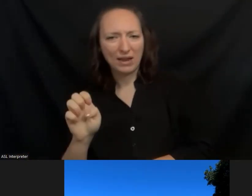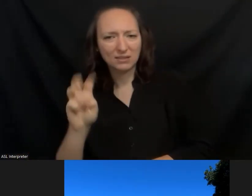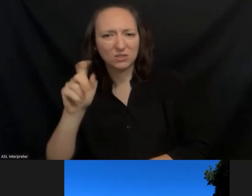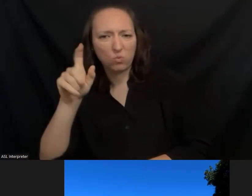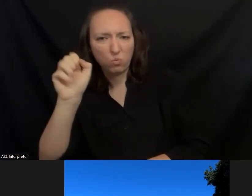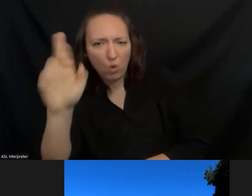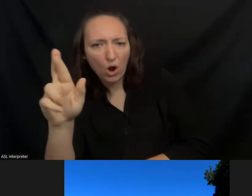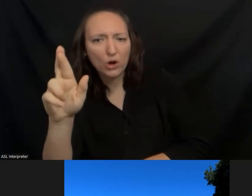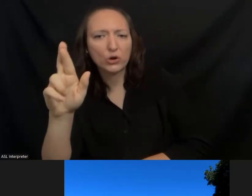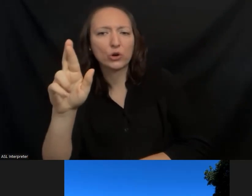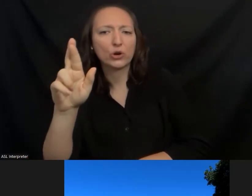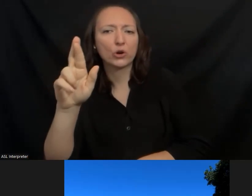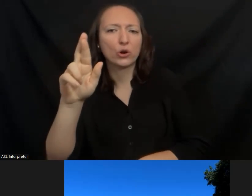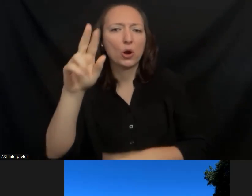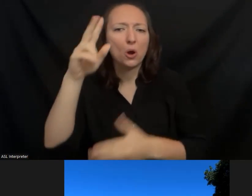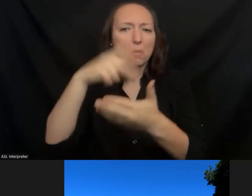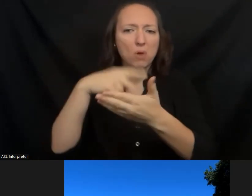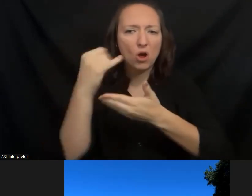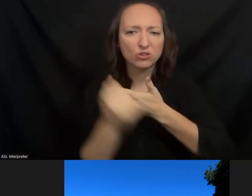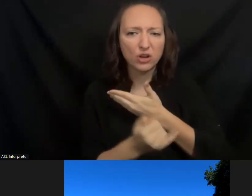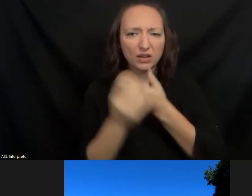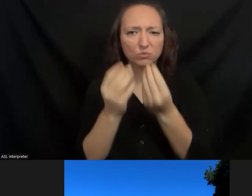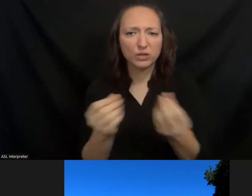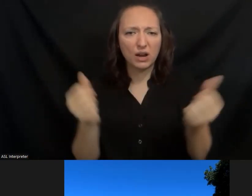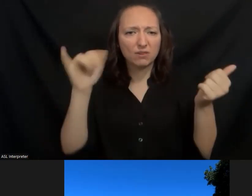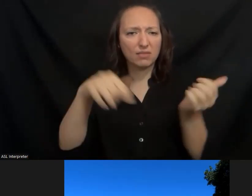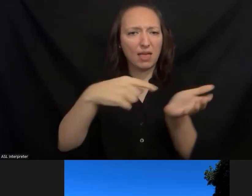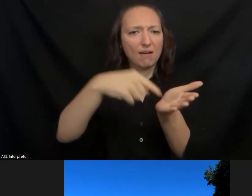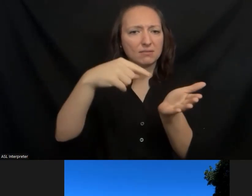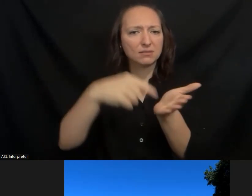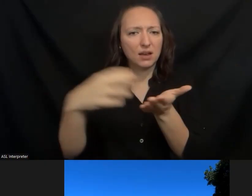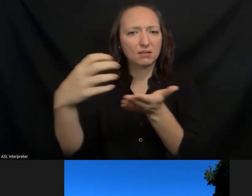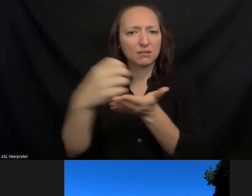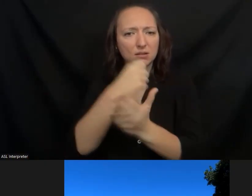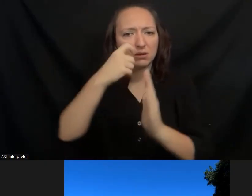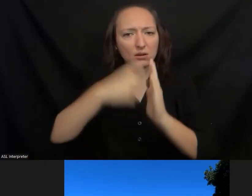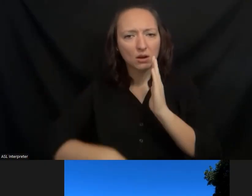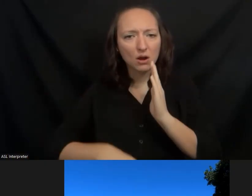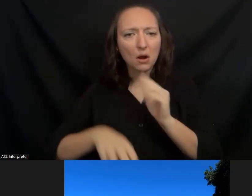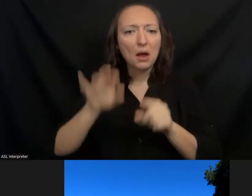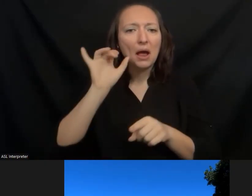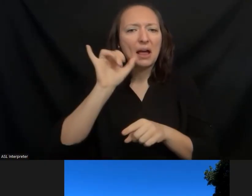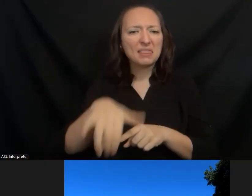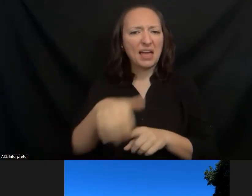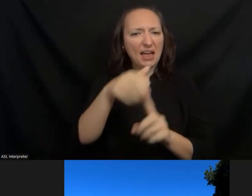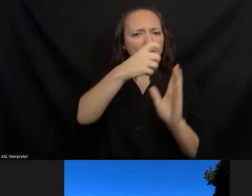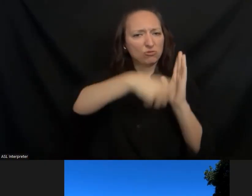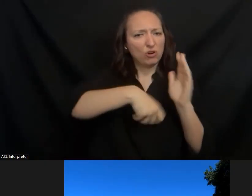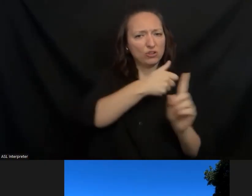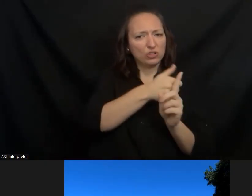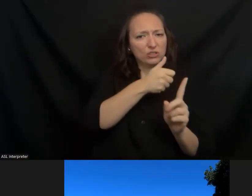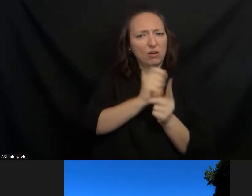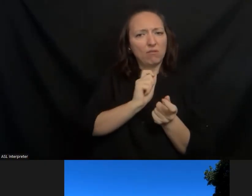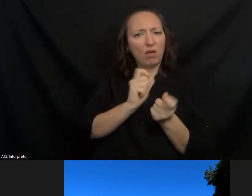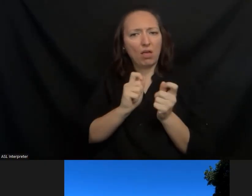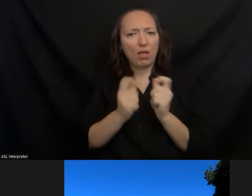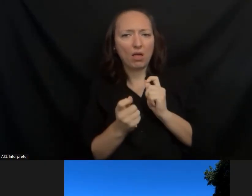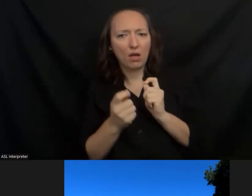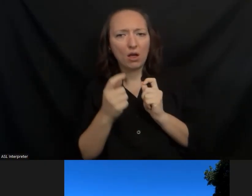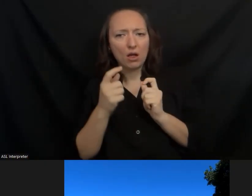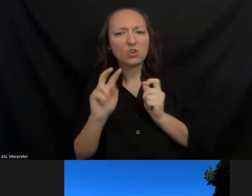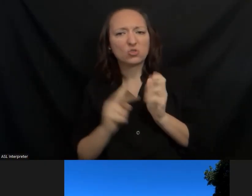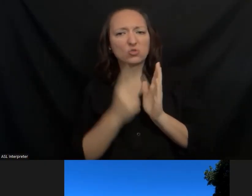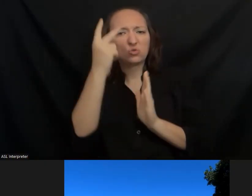The charge itself, by regulation of the PUC, can be adjusted twice a year, February 1st and August 1st. And the intent